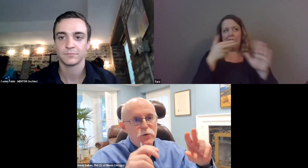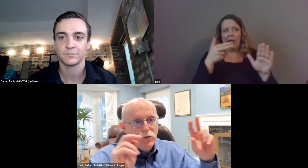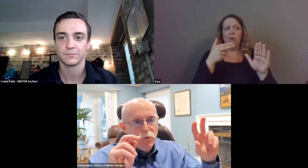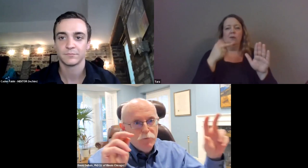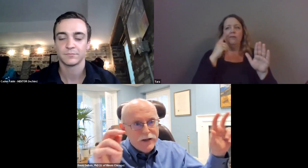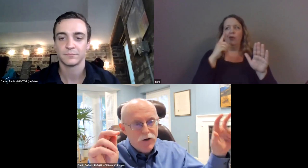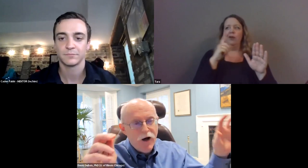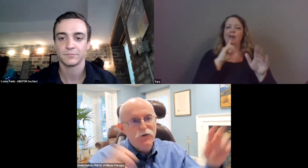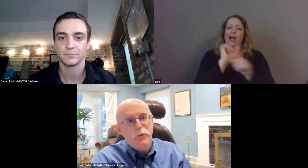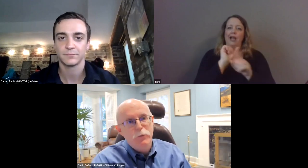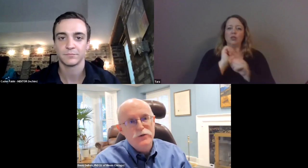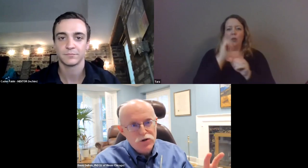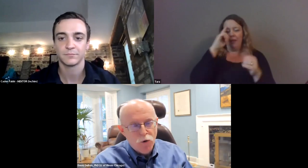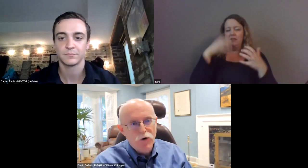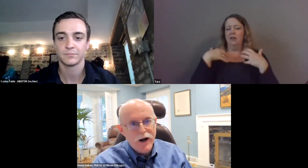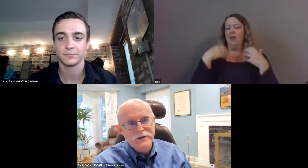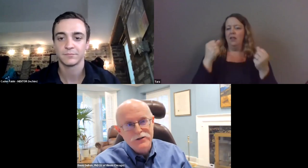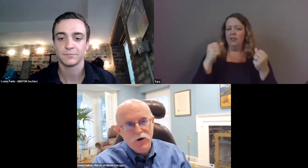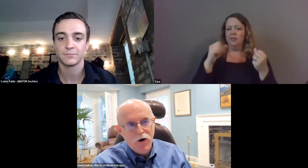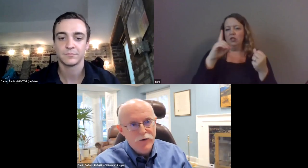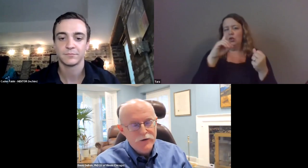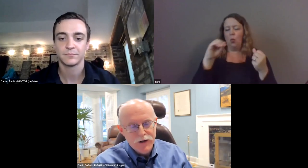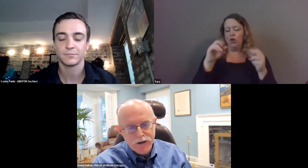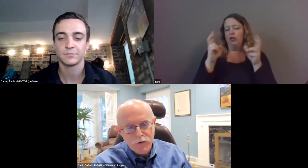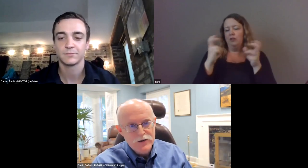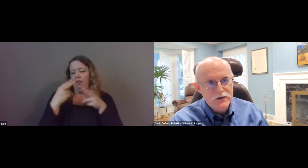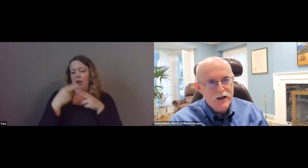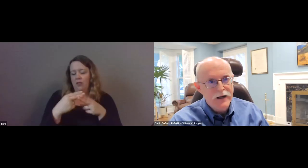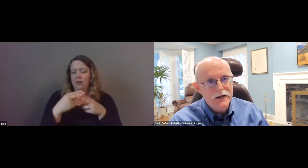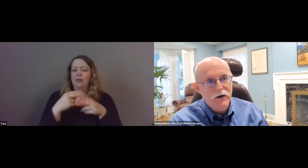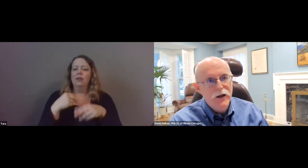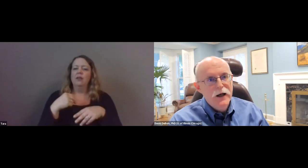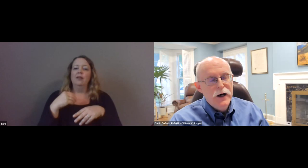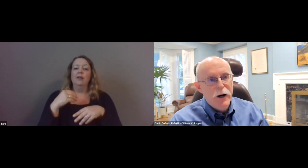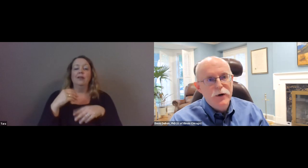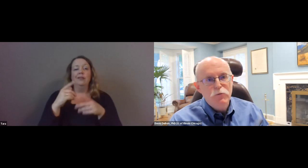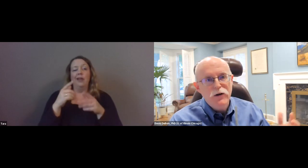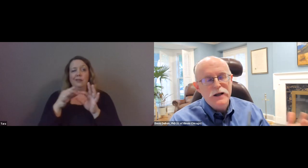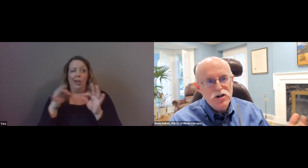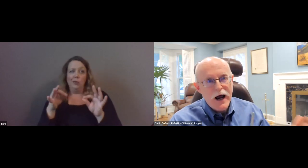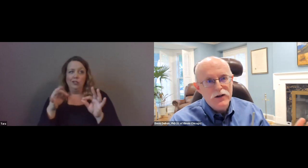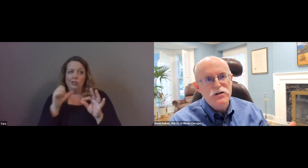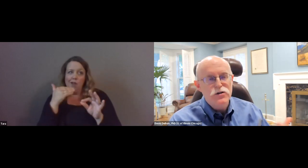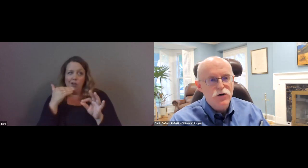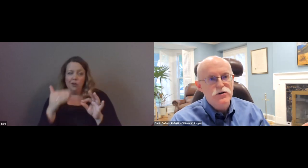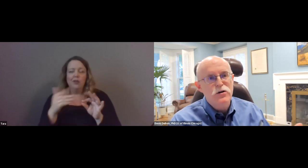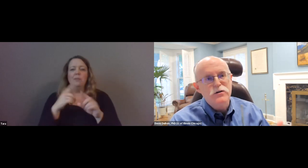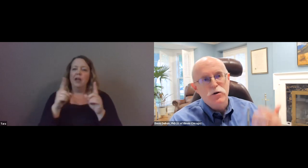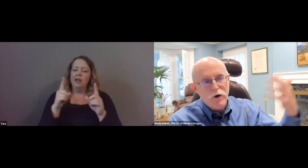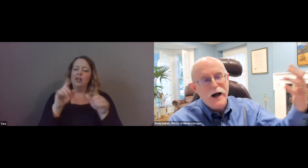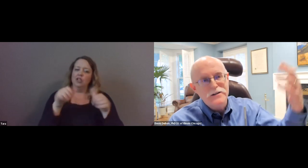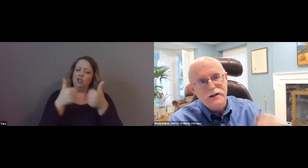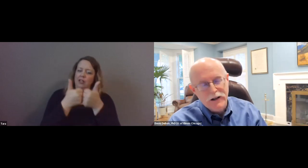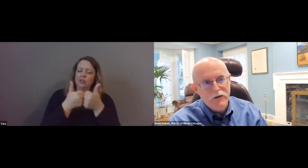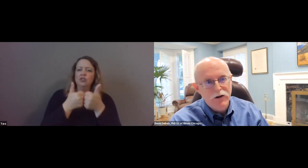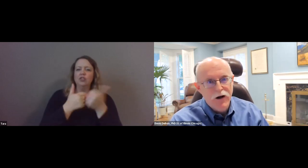mental health disorder as it's called that the language is not ideal um but really challenges or concerns